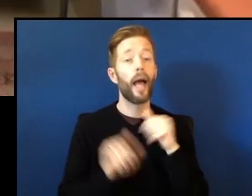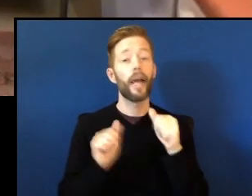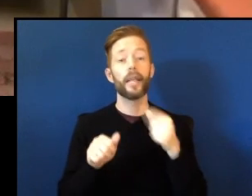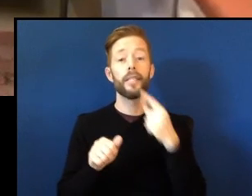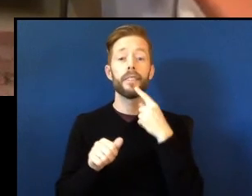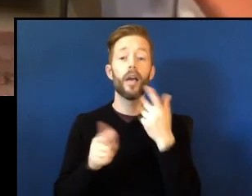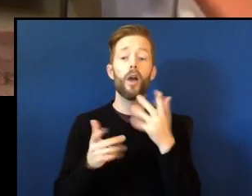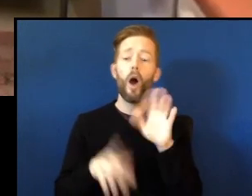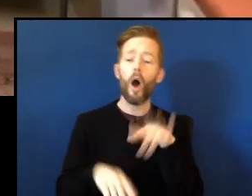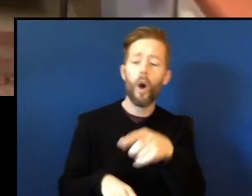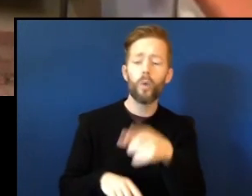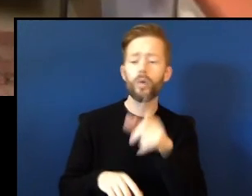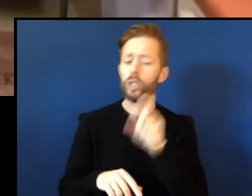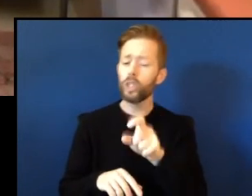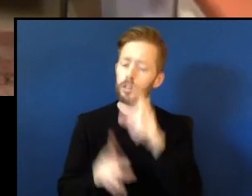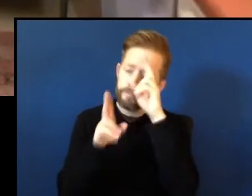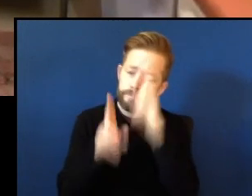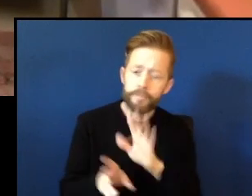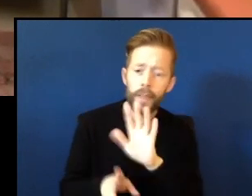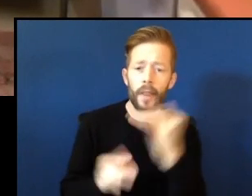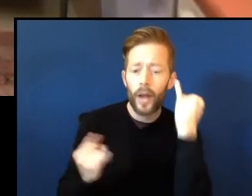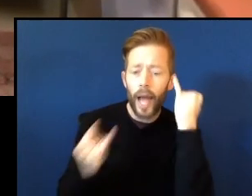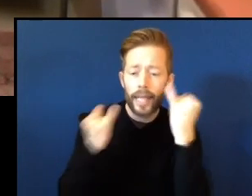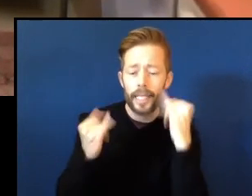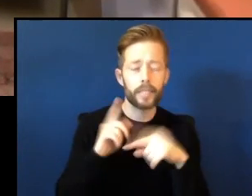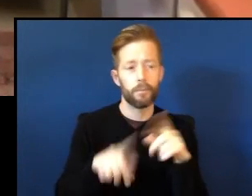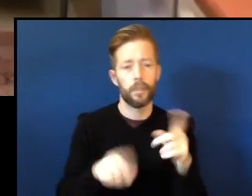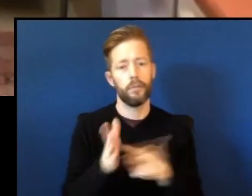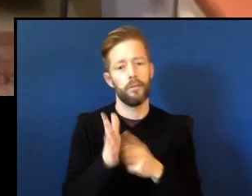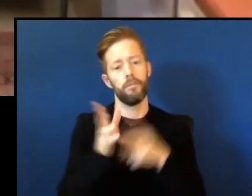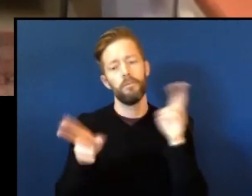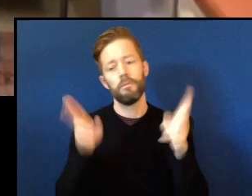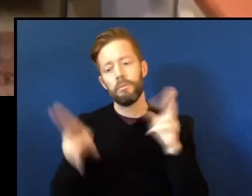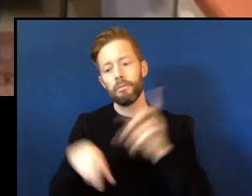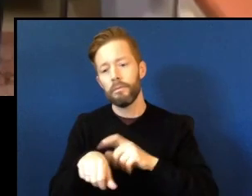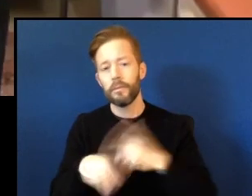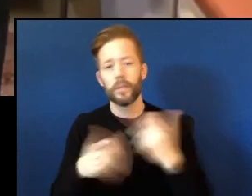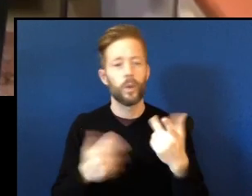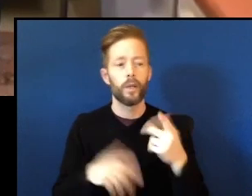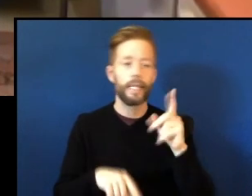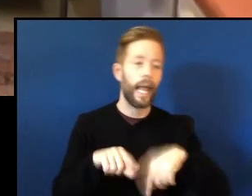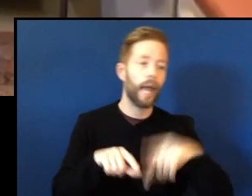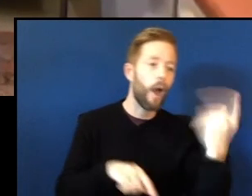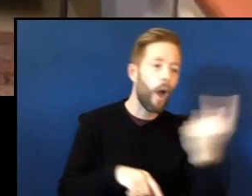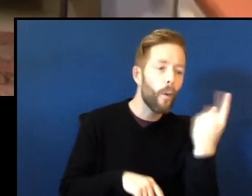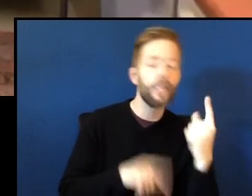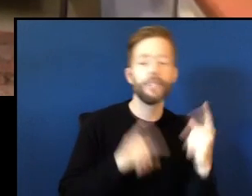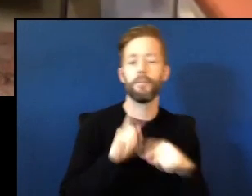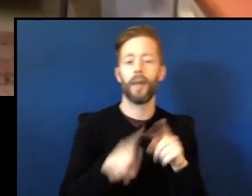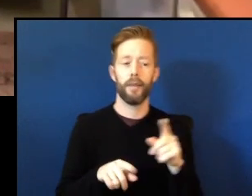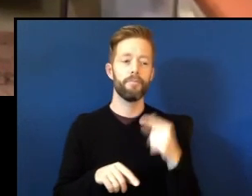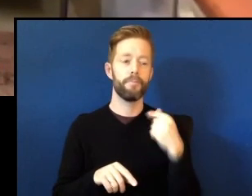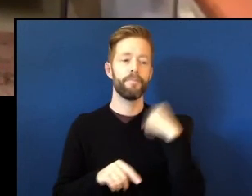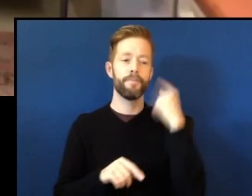to appreciate kids' ideas, but it's just not always the time for it, or you can't always do it. But I think just,